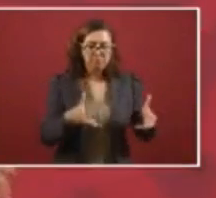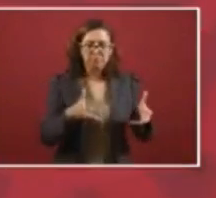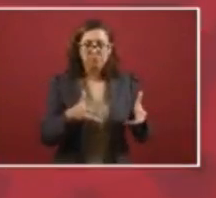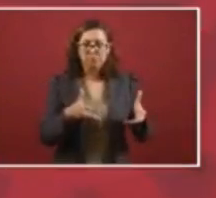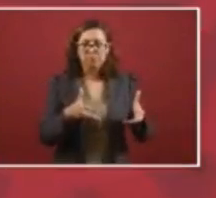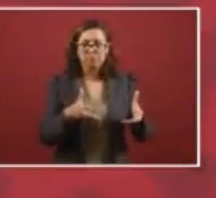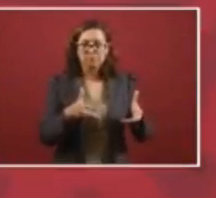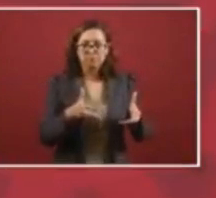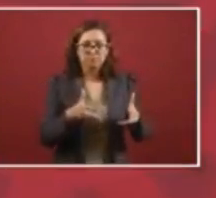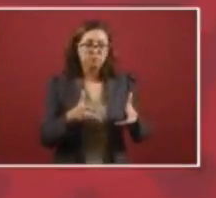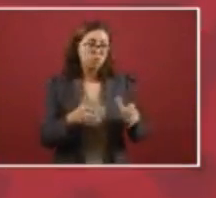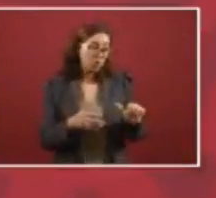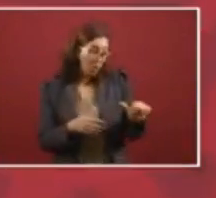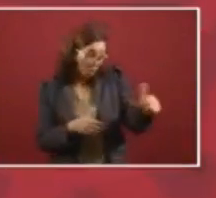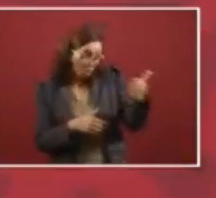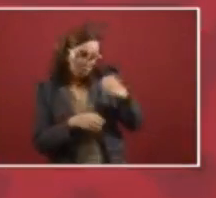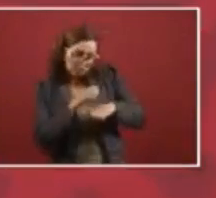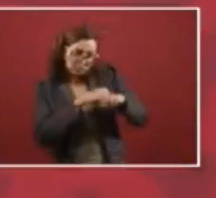a business.